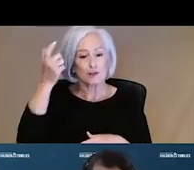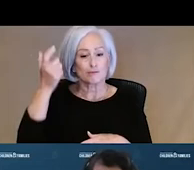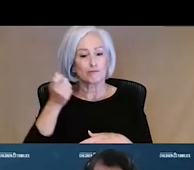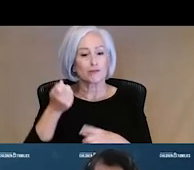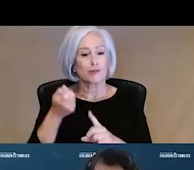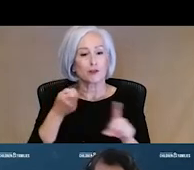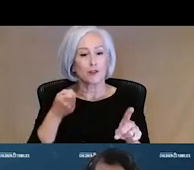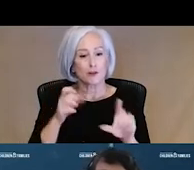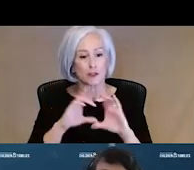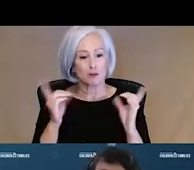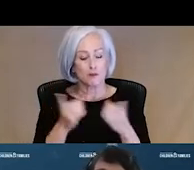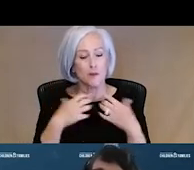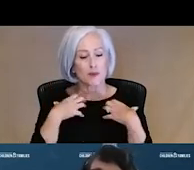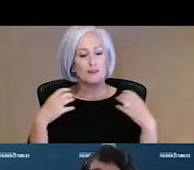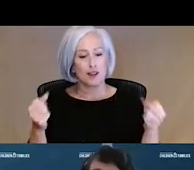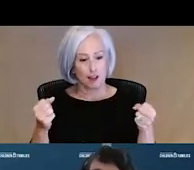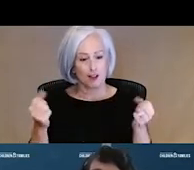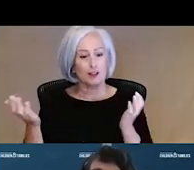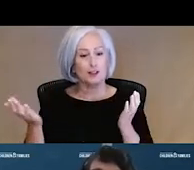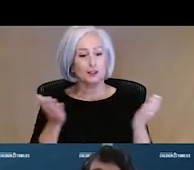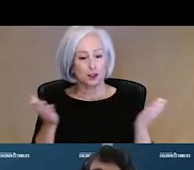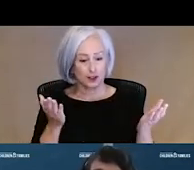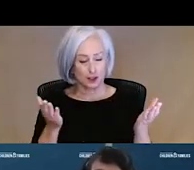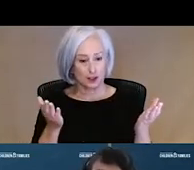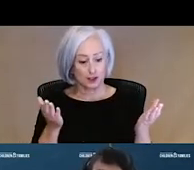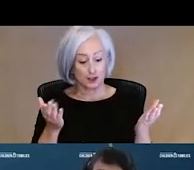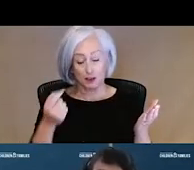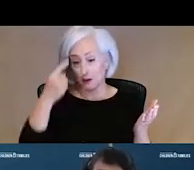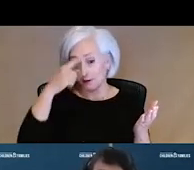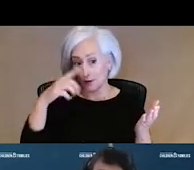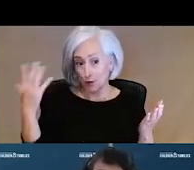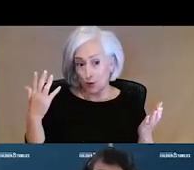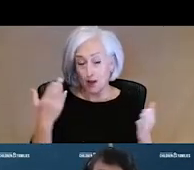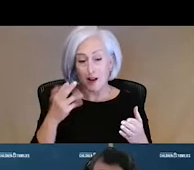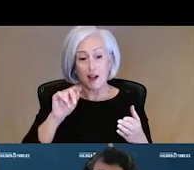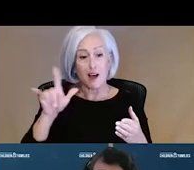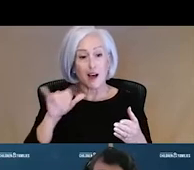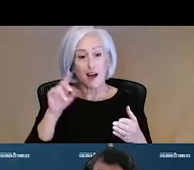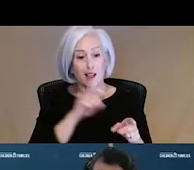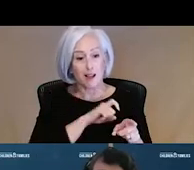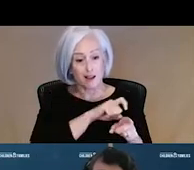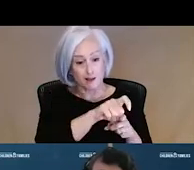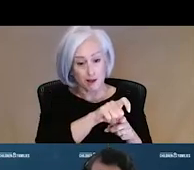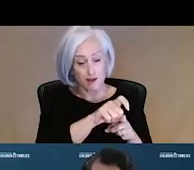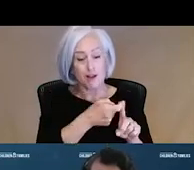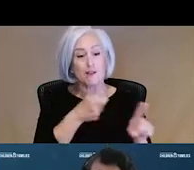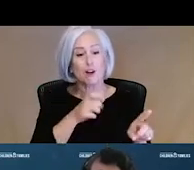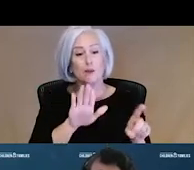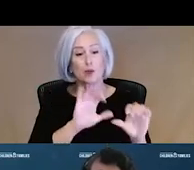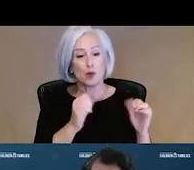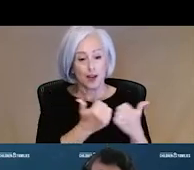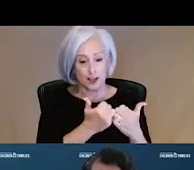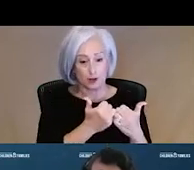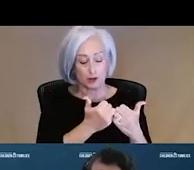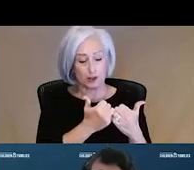services, supports, hotlines, and technical assistance implemented by your agencies are vitally important for survivors and their children